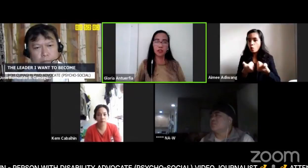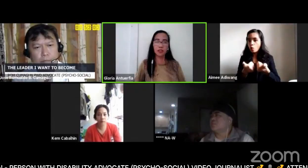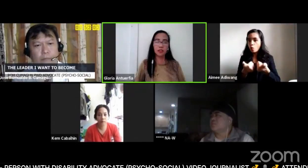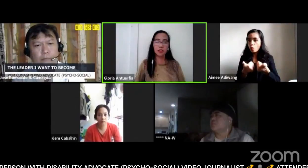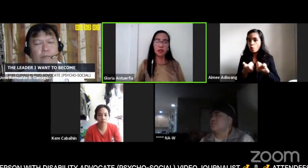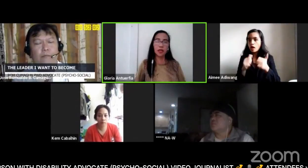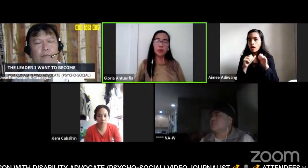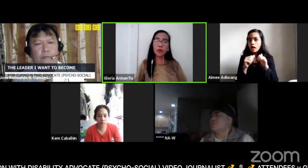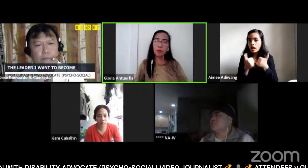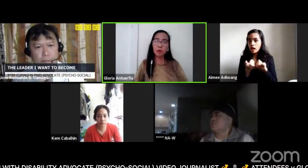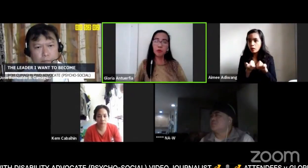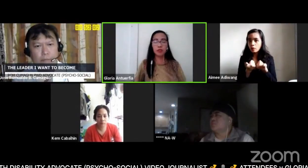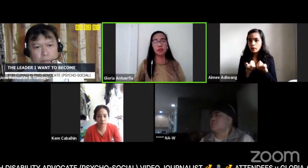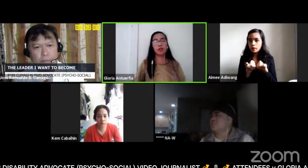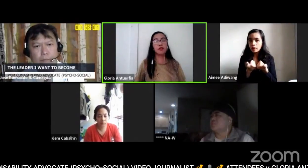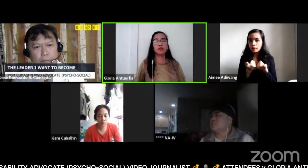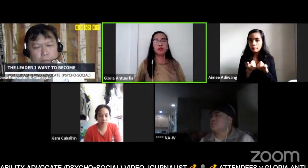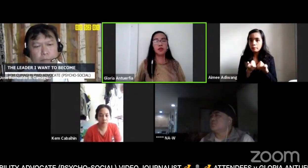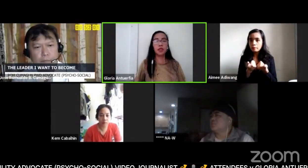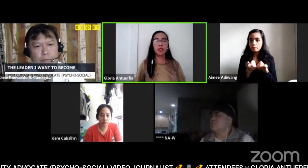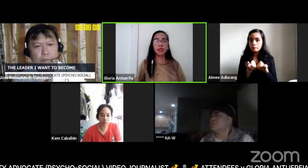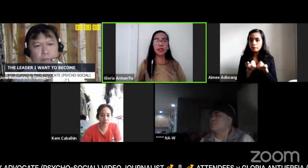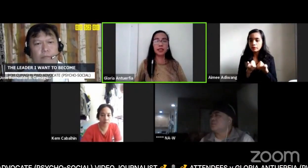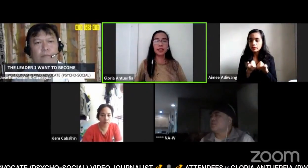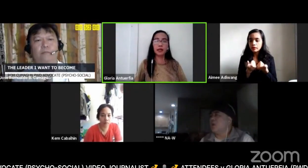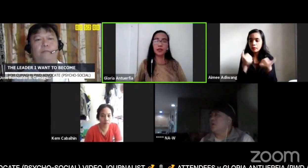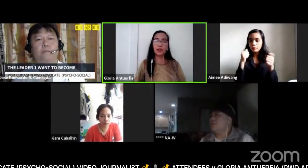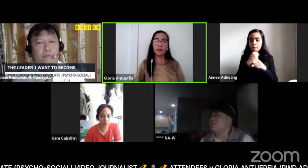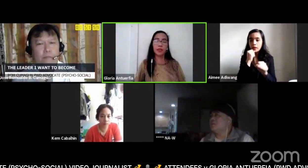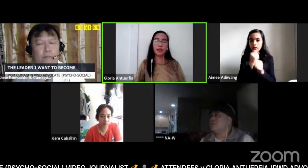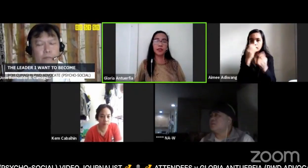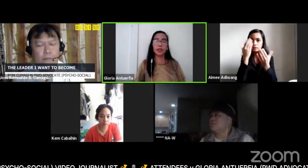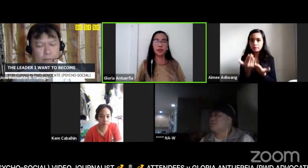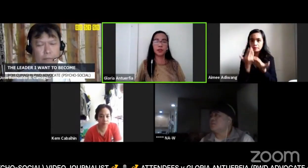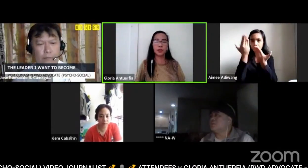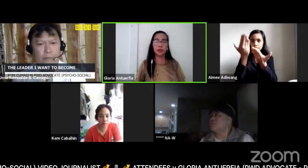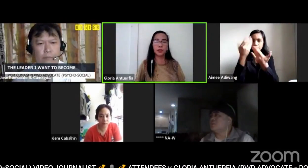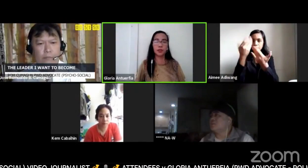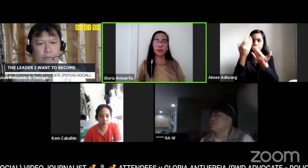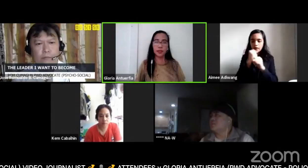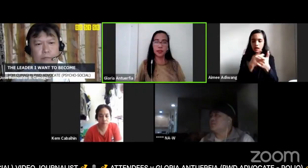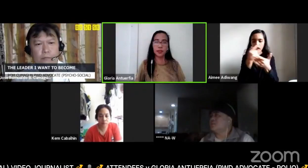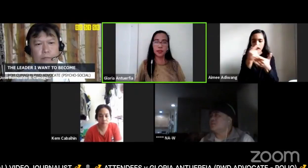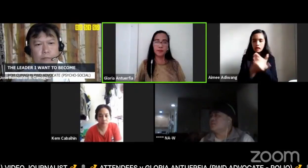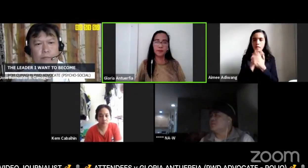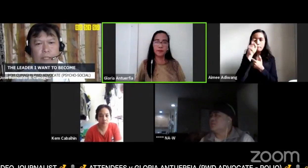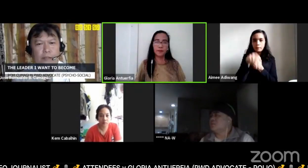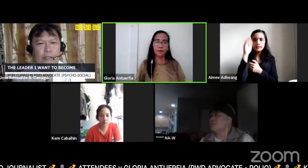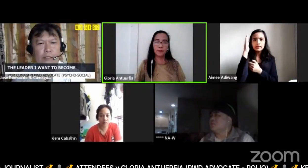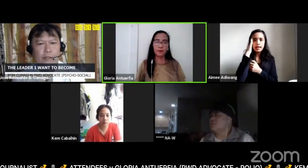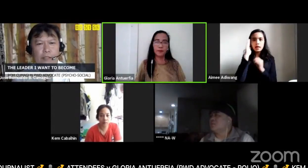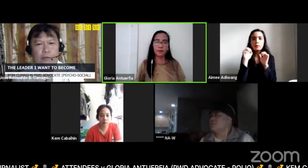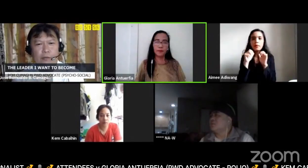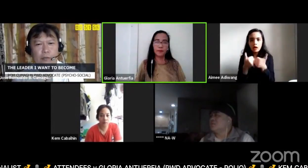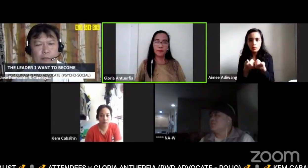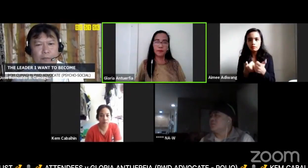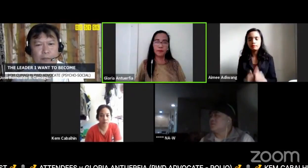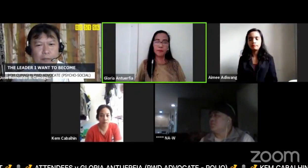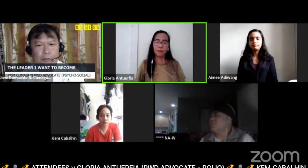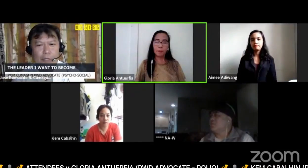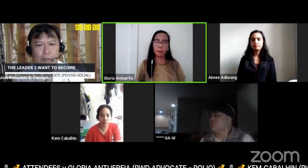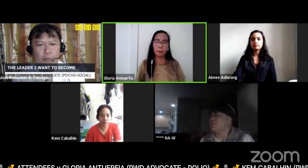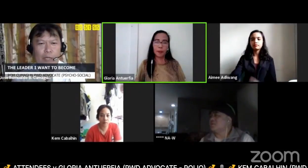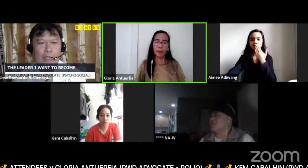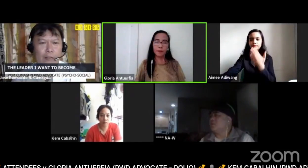how to make a request project, a proposal. So, tinatakil yun sa mga training seminars. I see. Thank you,